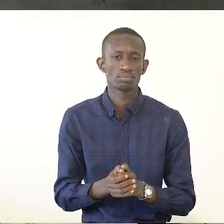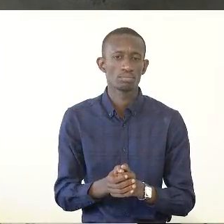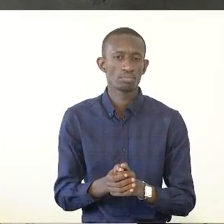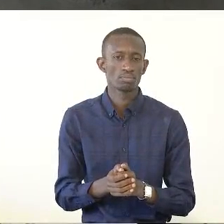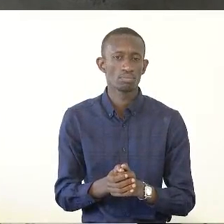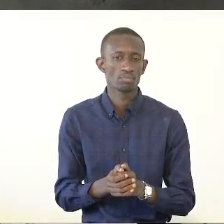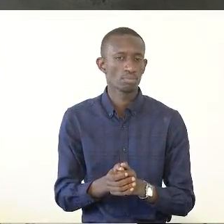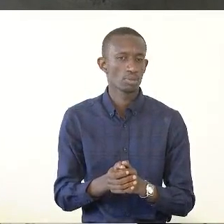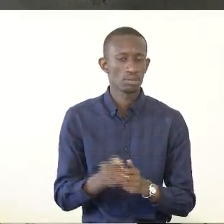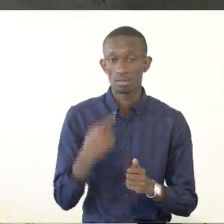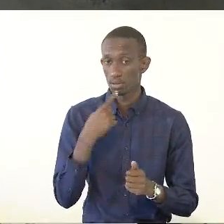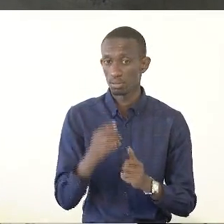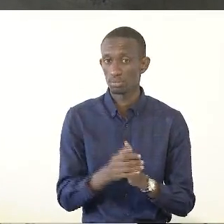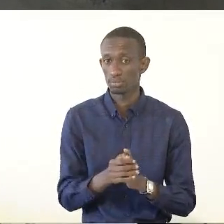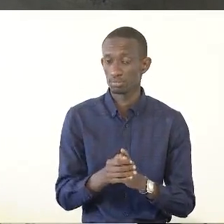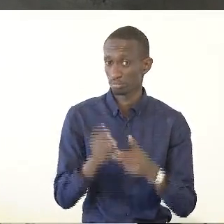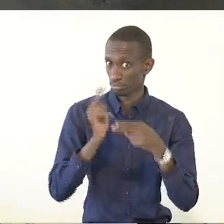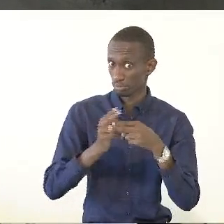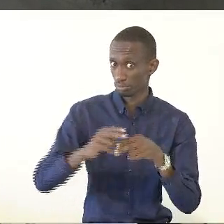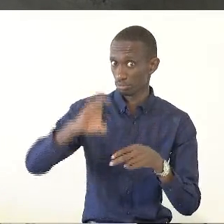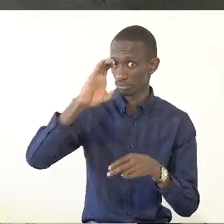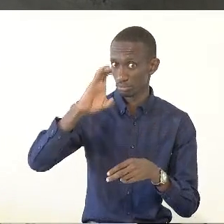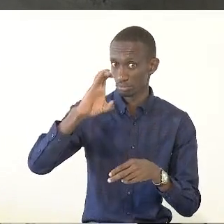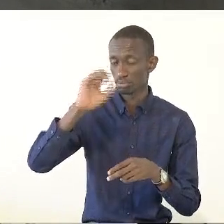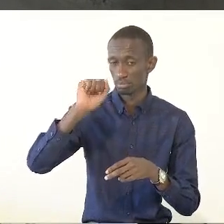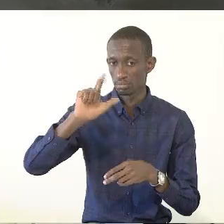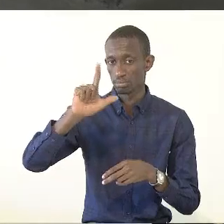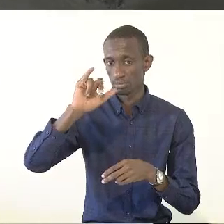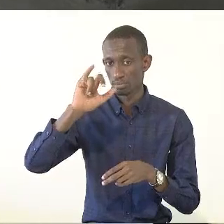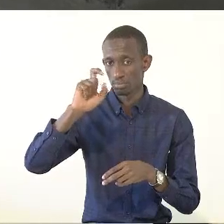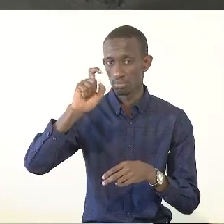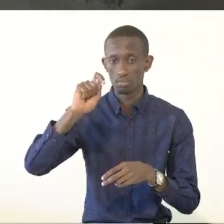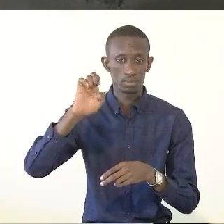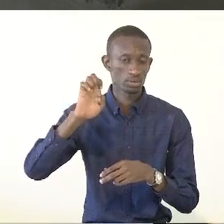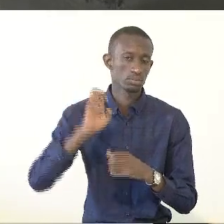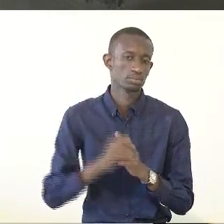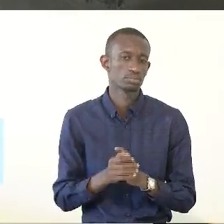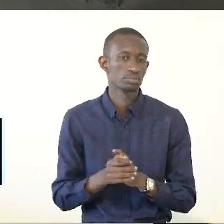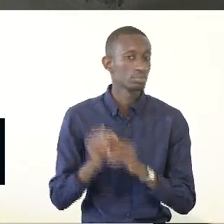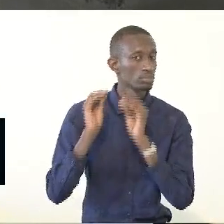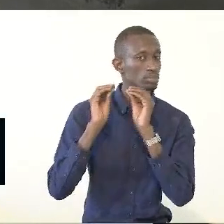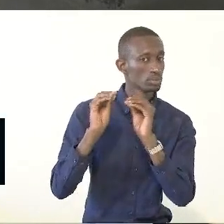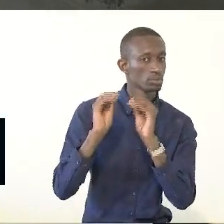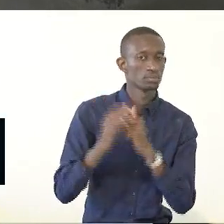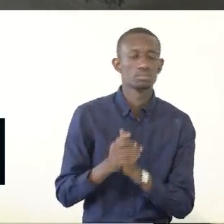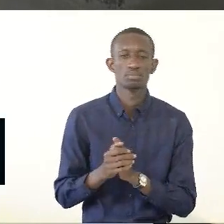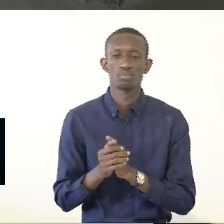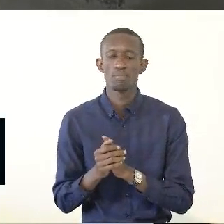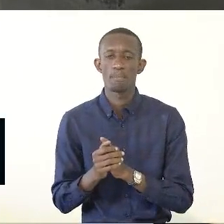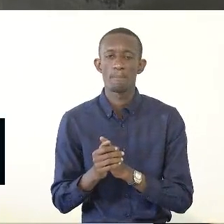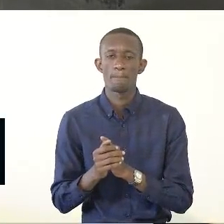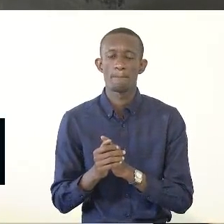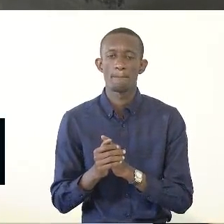As I have told you, my name is Callixte. I teach mathematics. And we are with the senior 3